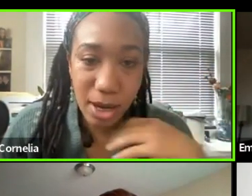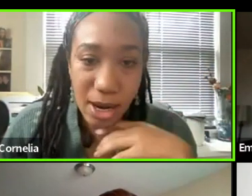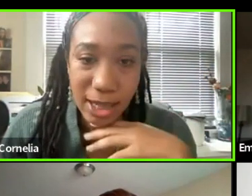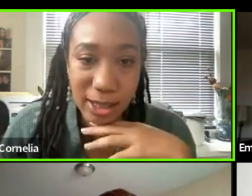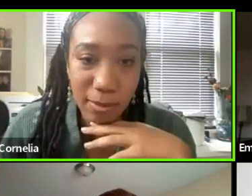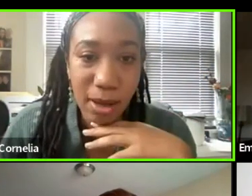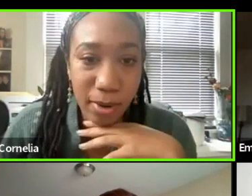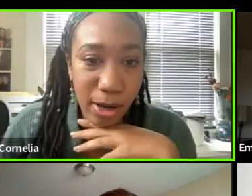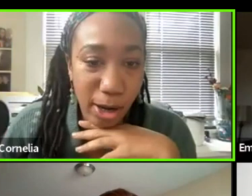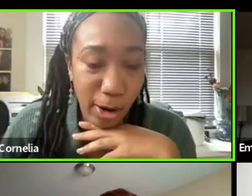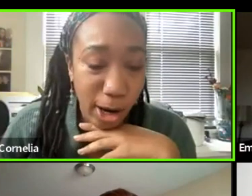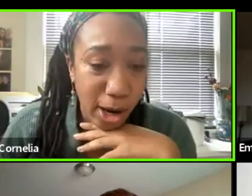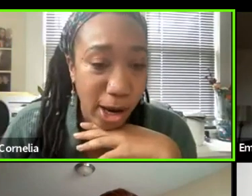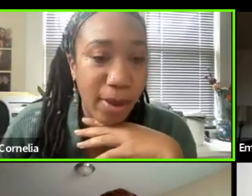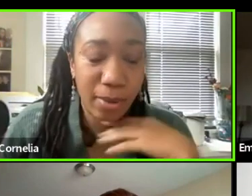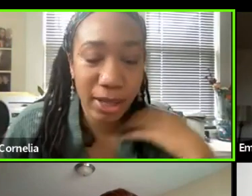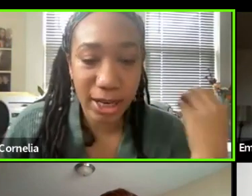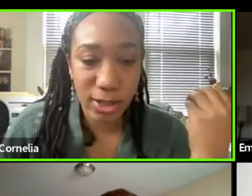at